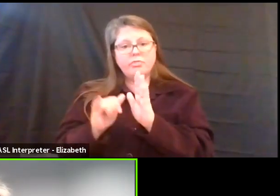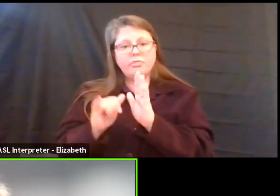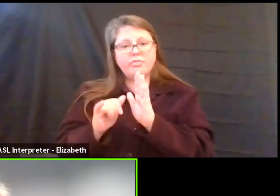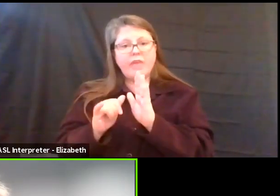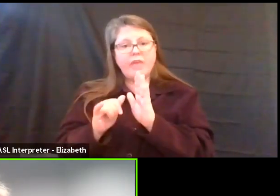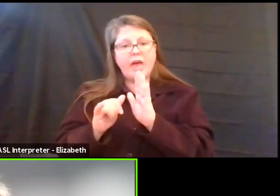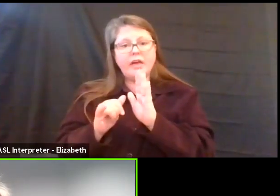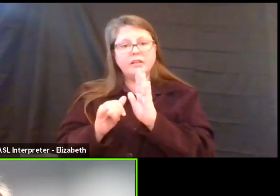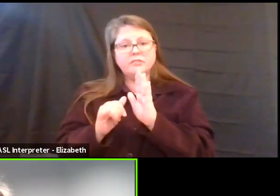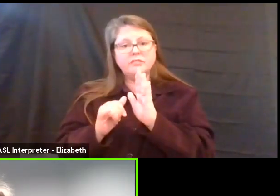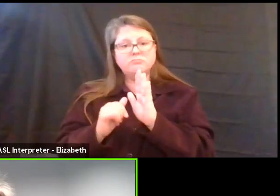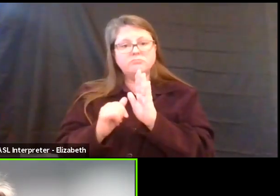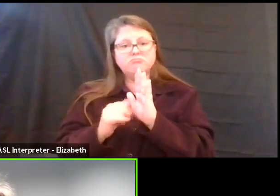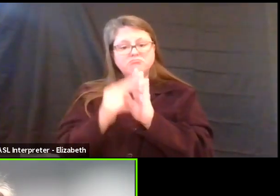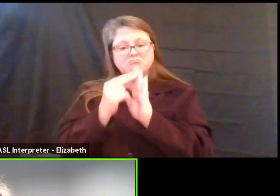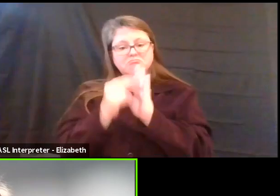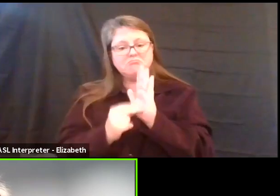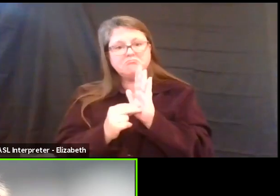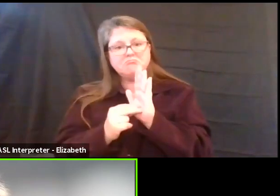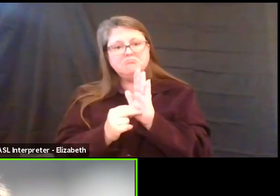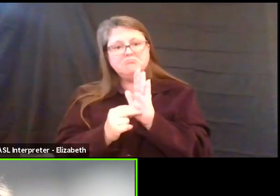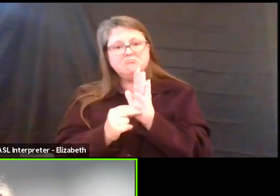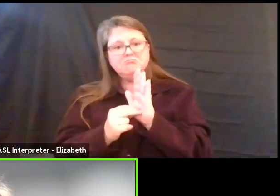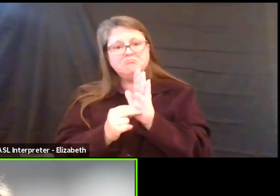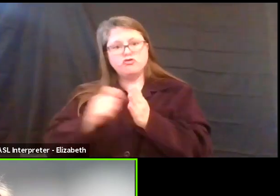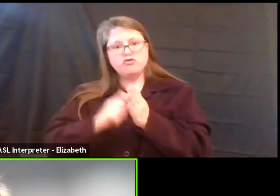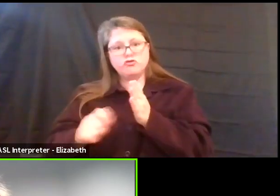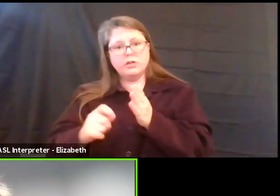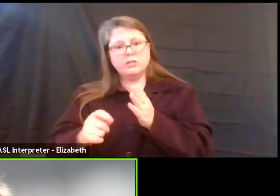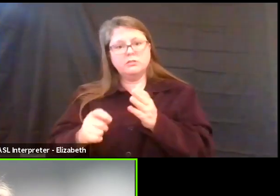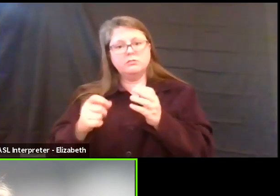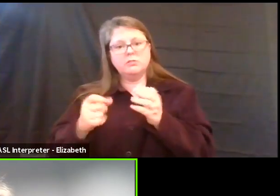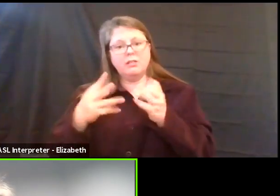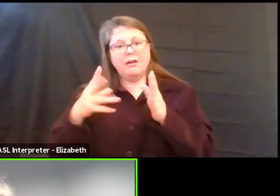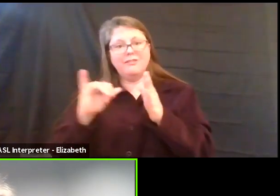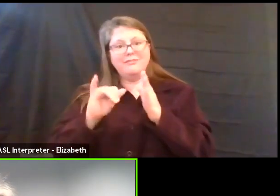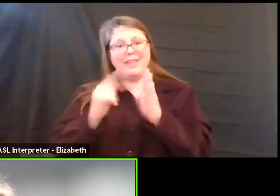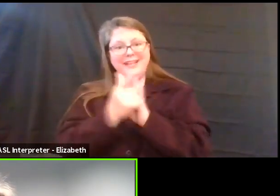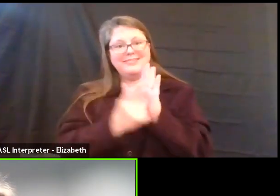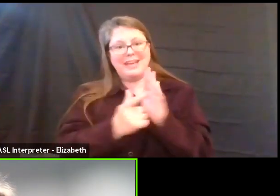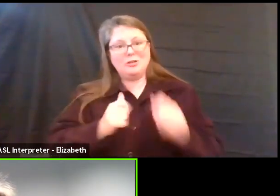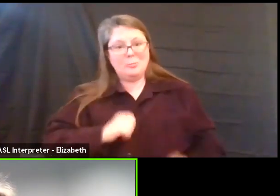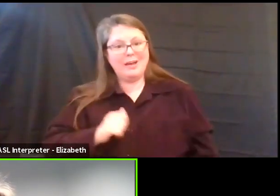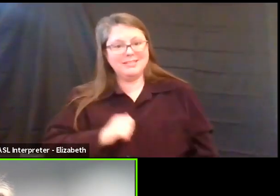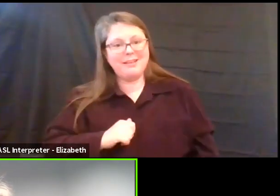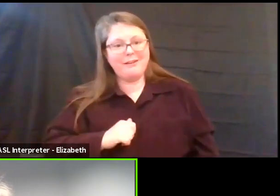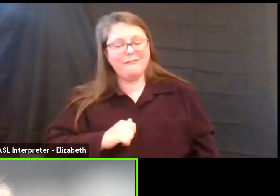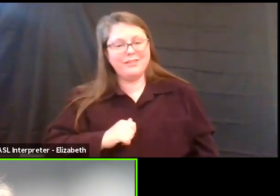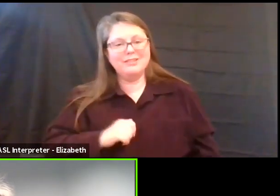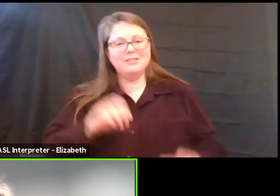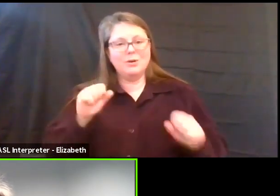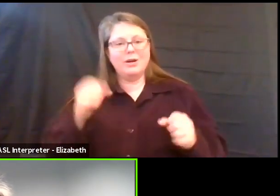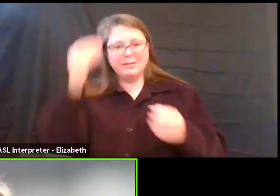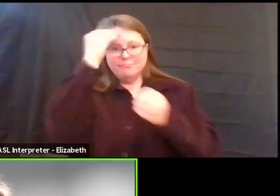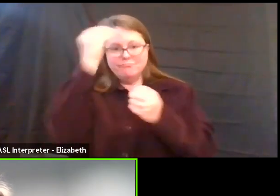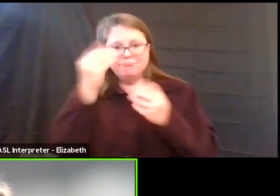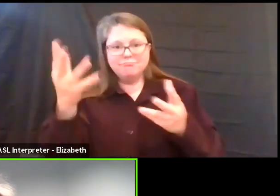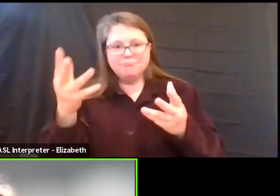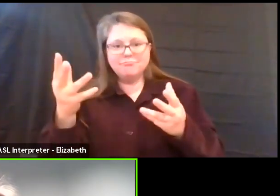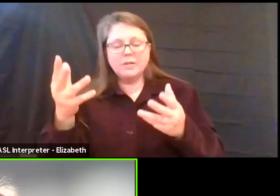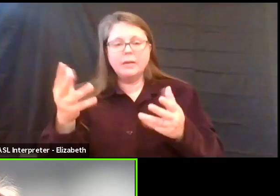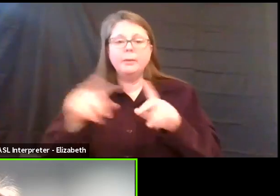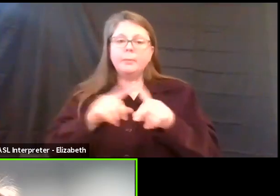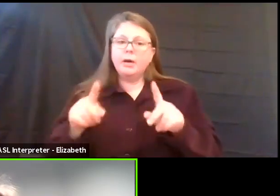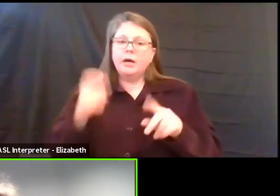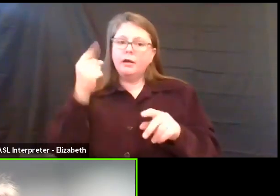half. There's no clear answer there. But my view is that this is a natural disaster. In normal times, if